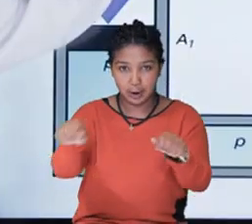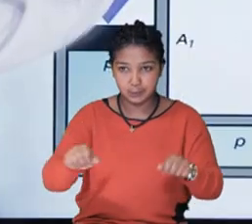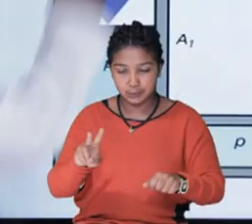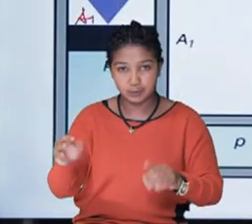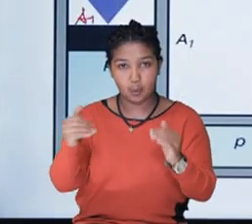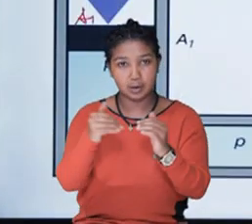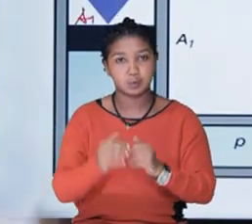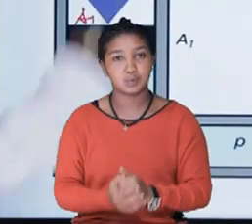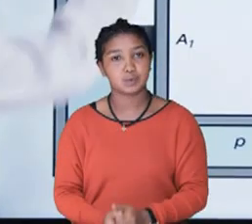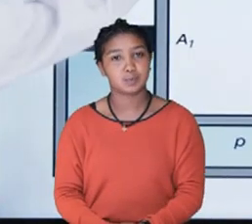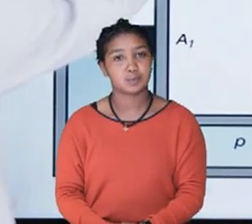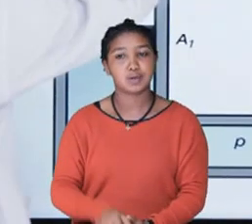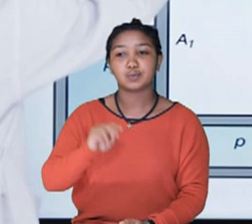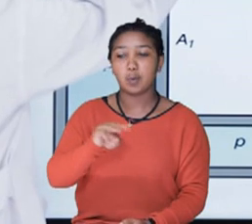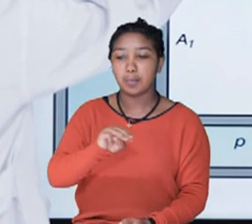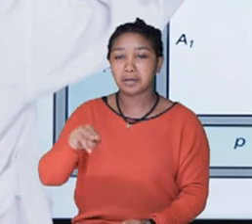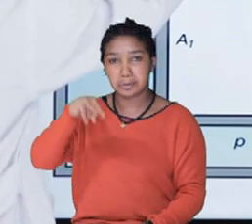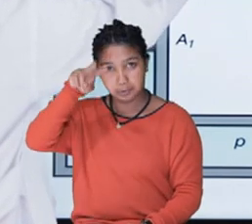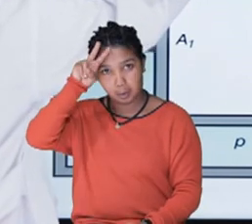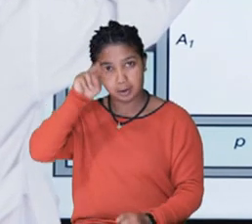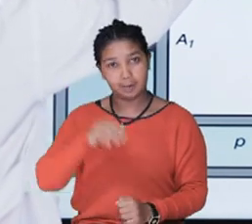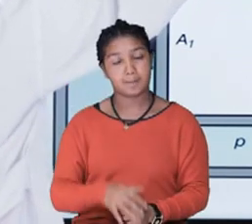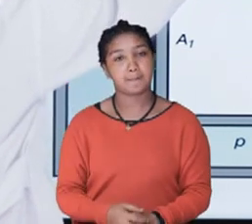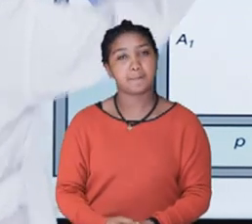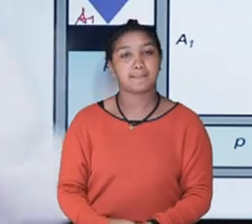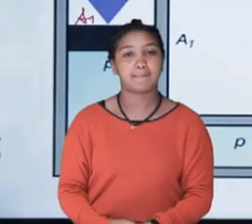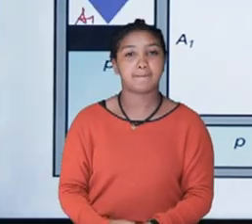say, A2 is equal to 2 meters square.